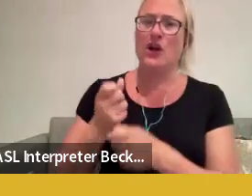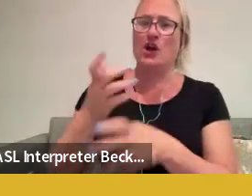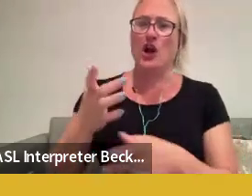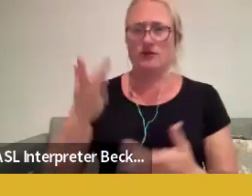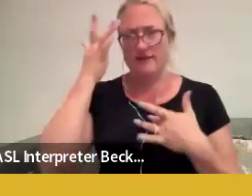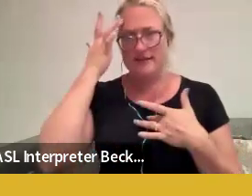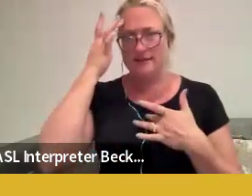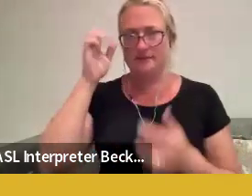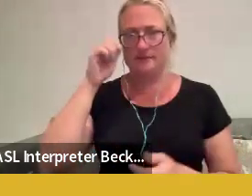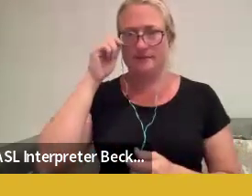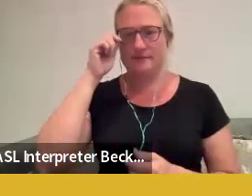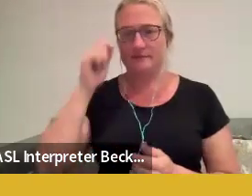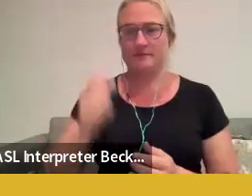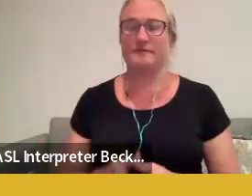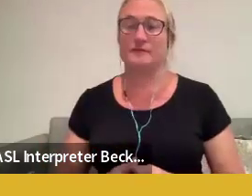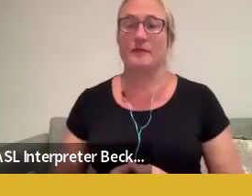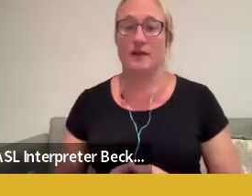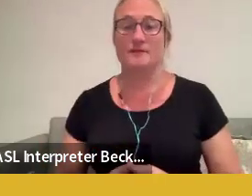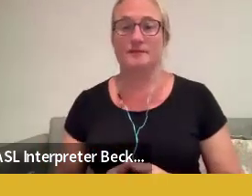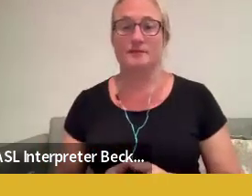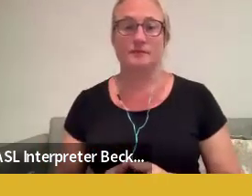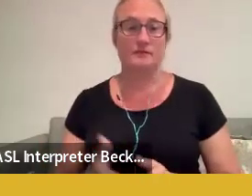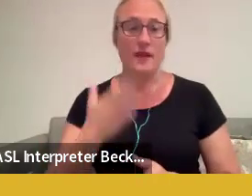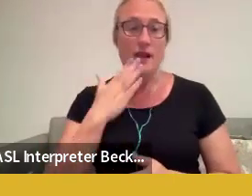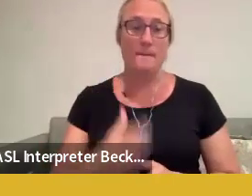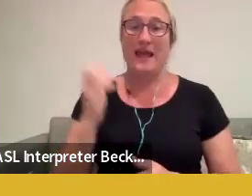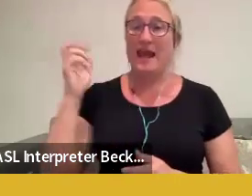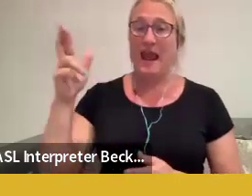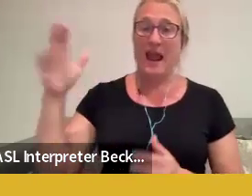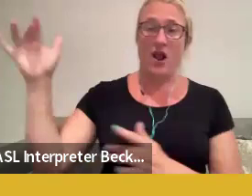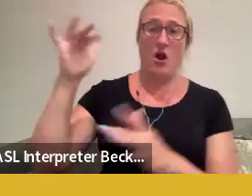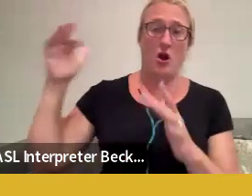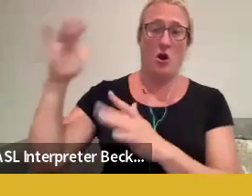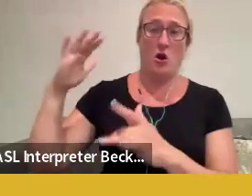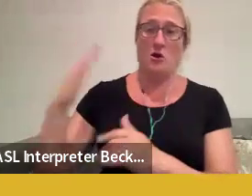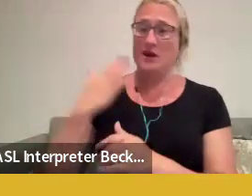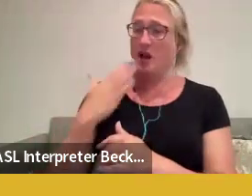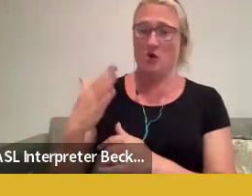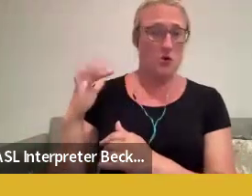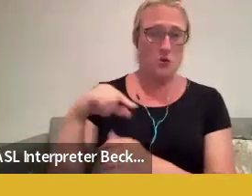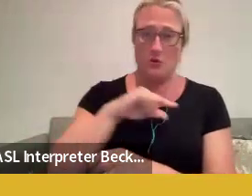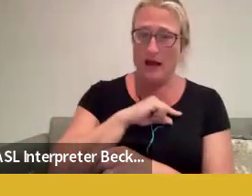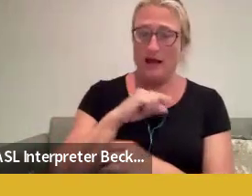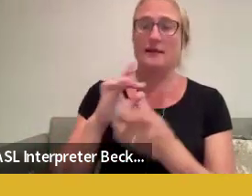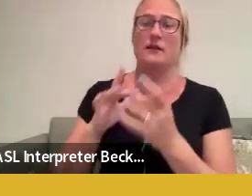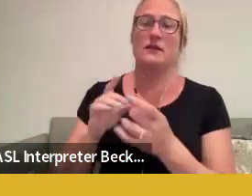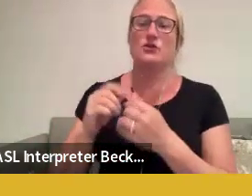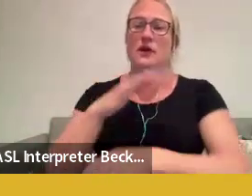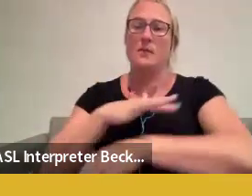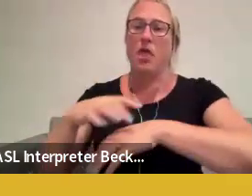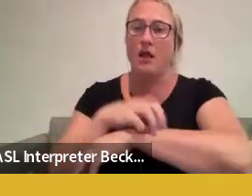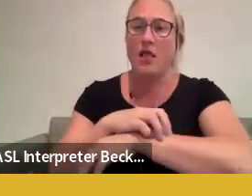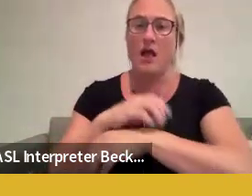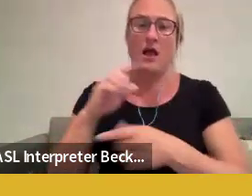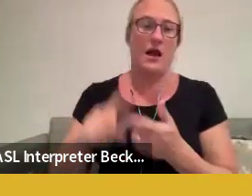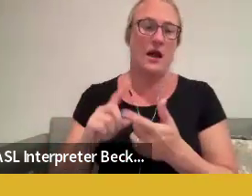sick. Um, Poor air quality can also lead to blood clots, dehydration, and electrolyte